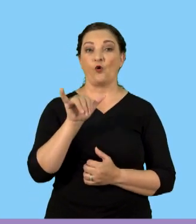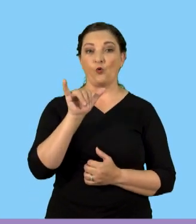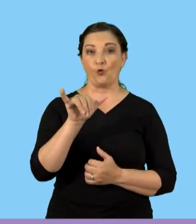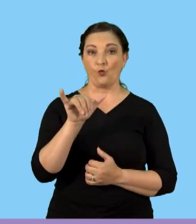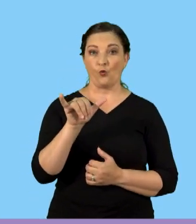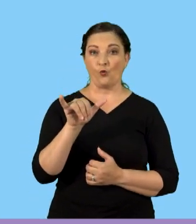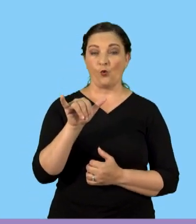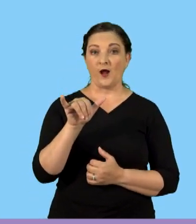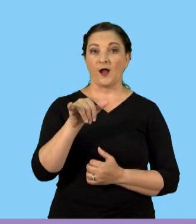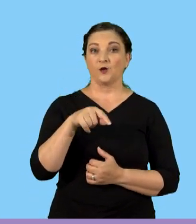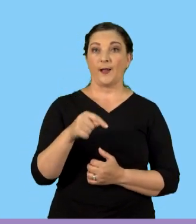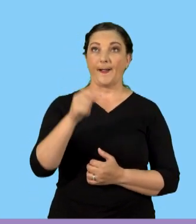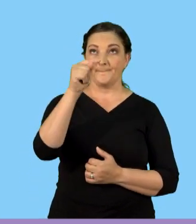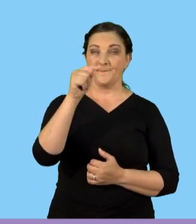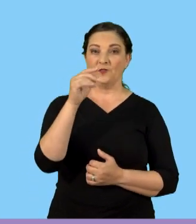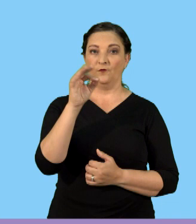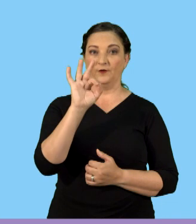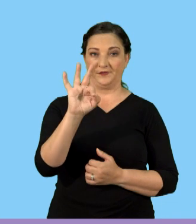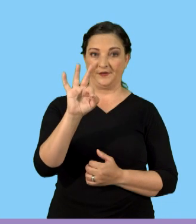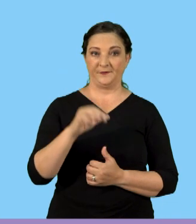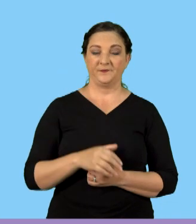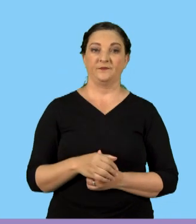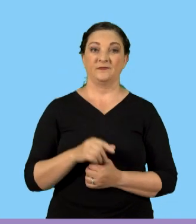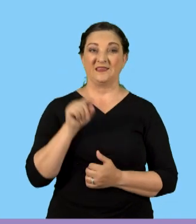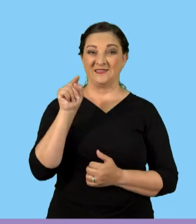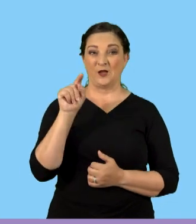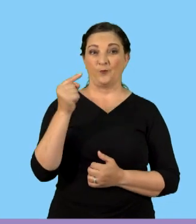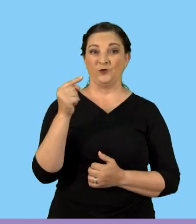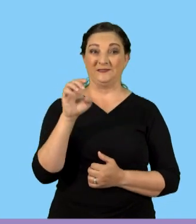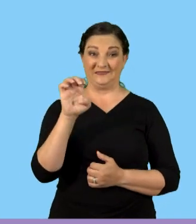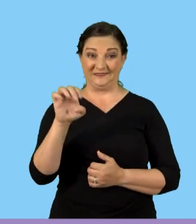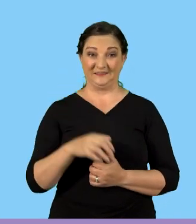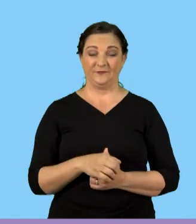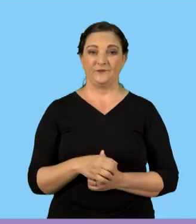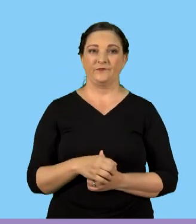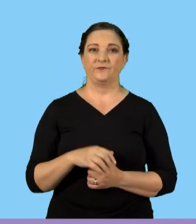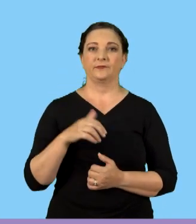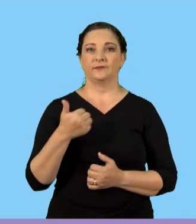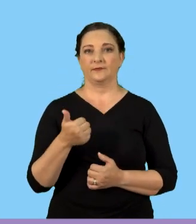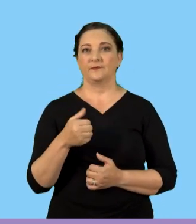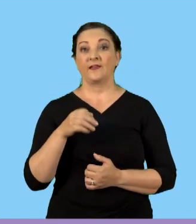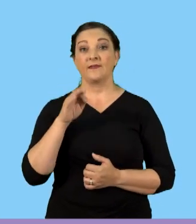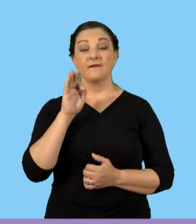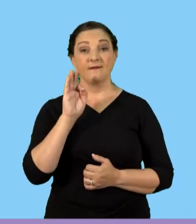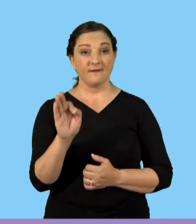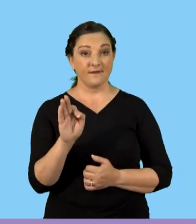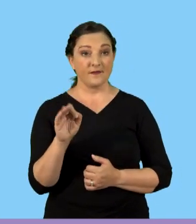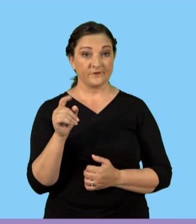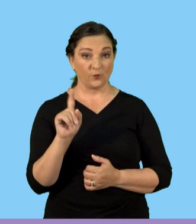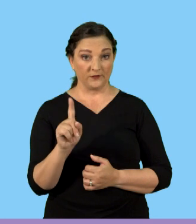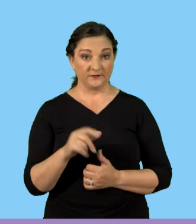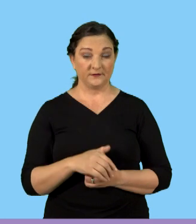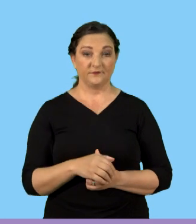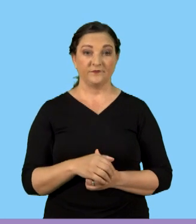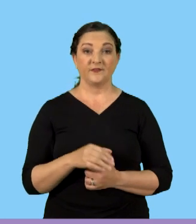values, to 3, sorry, on the y values, and that is going to be our point E. And lastly, we are going to have our point F, which